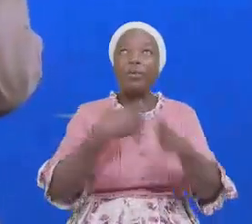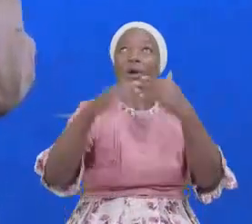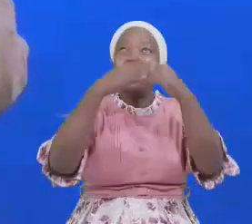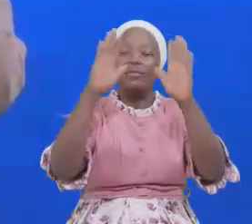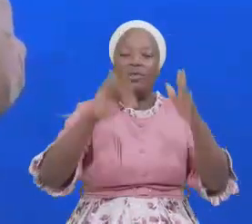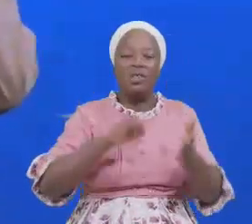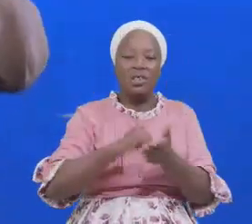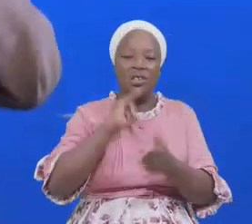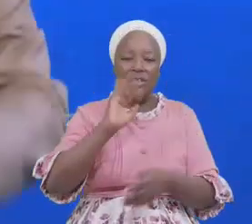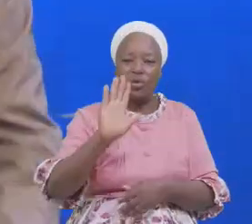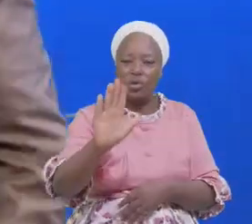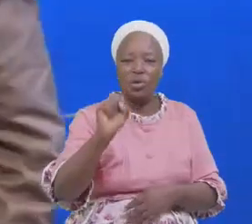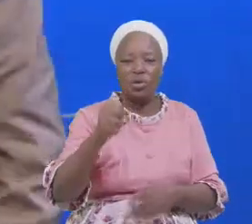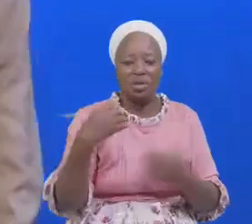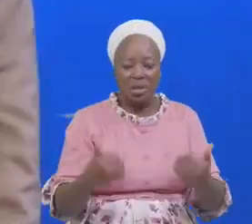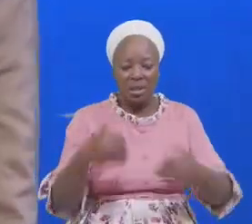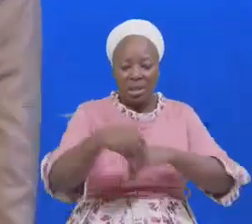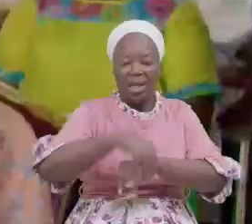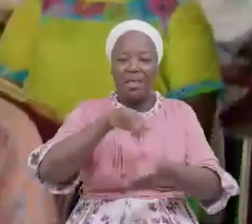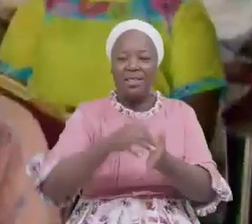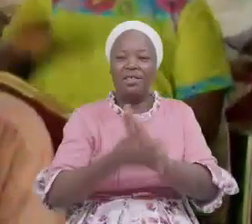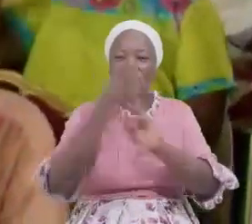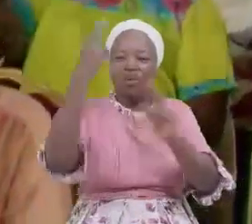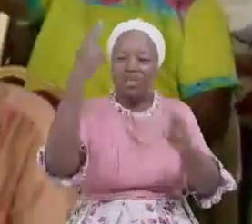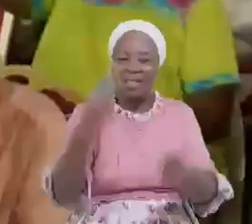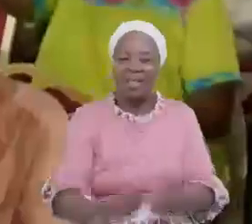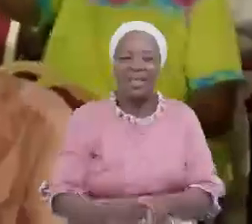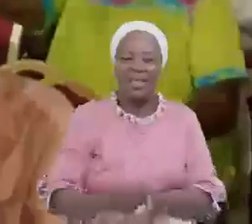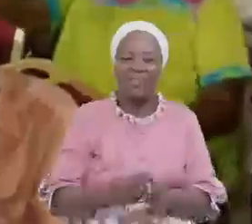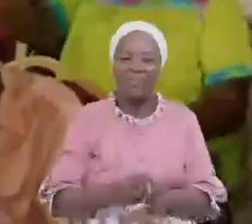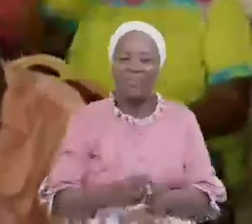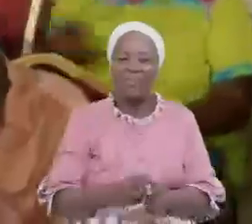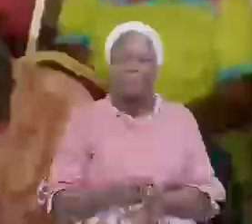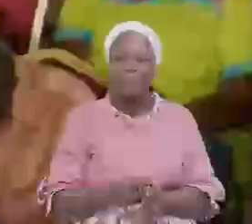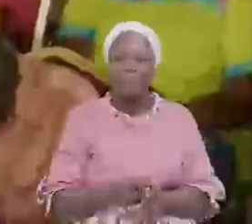yours tonight in Jesus' name.